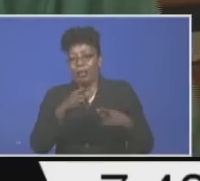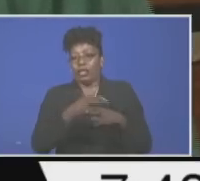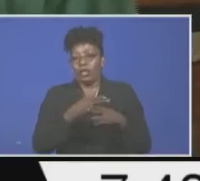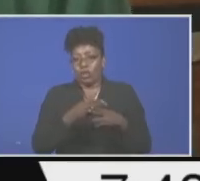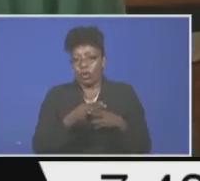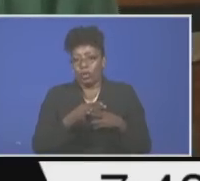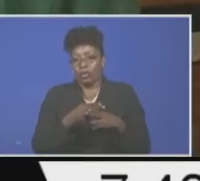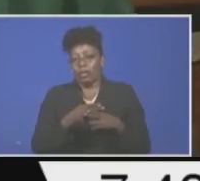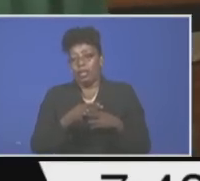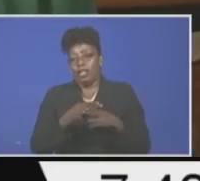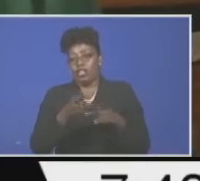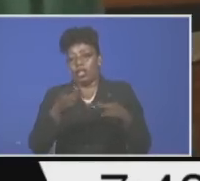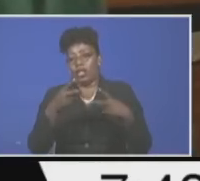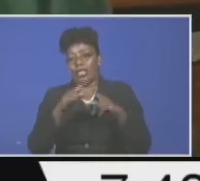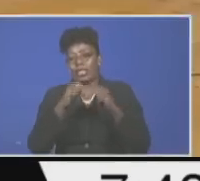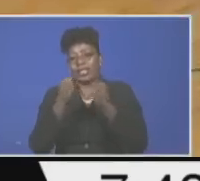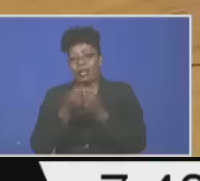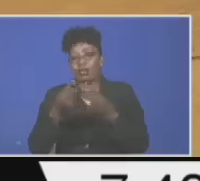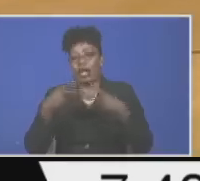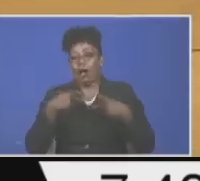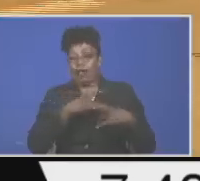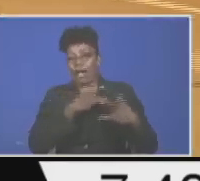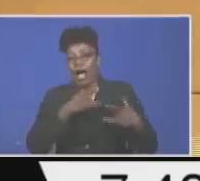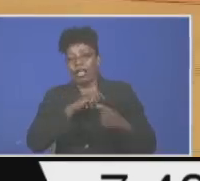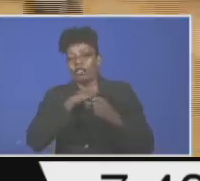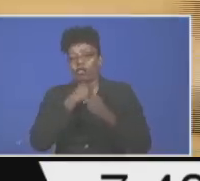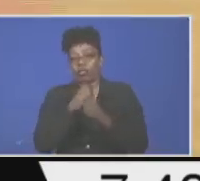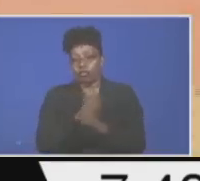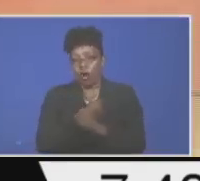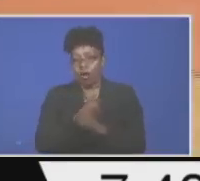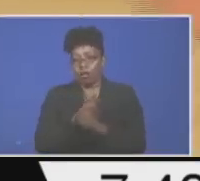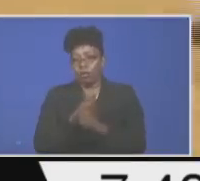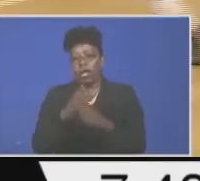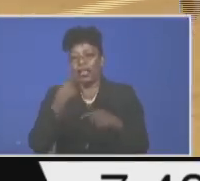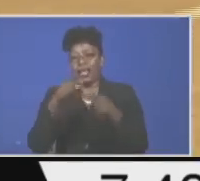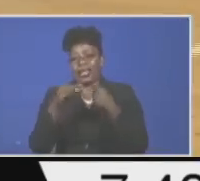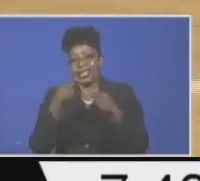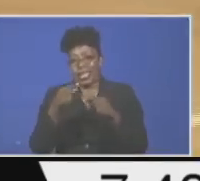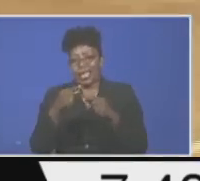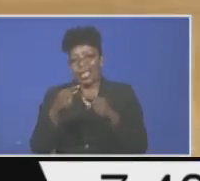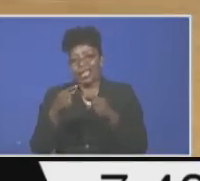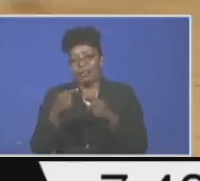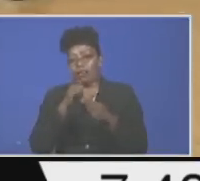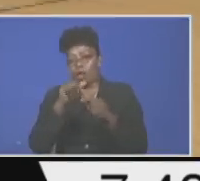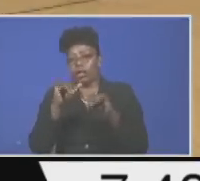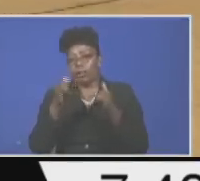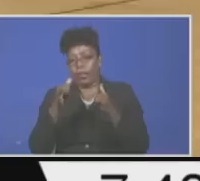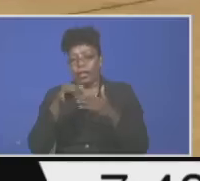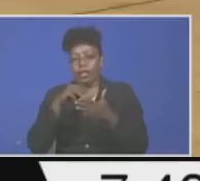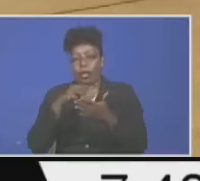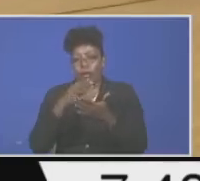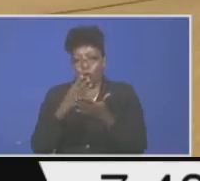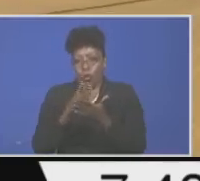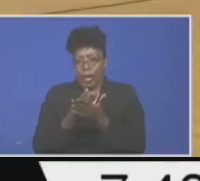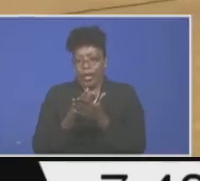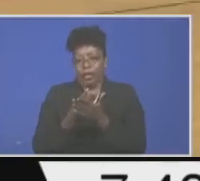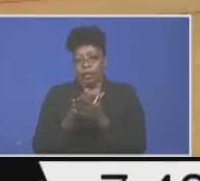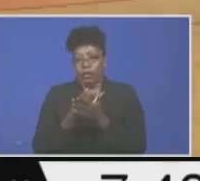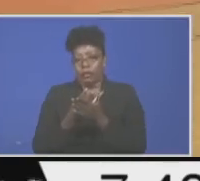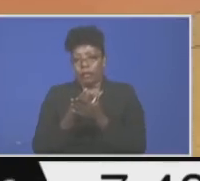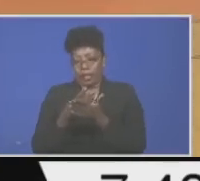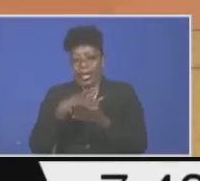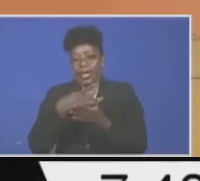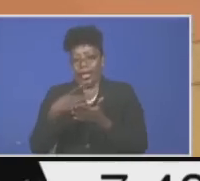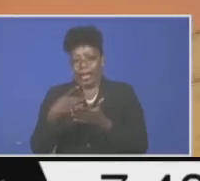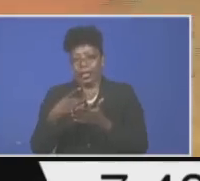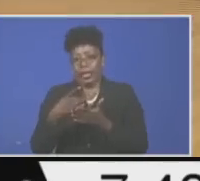my heart strong, man. Overall, the game for us it was a little kind of sloppy, not as fluent as I would have liked it